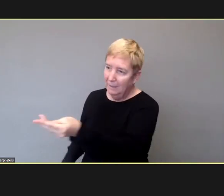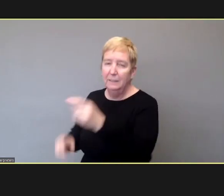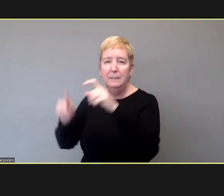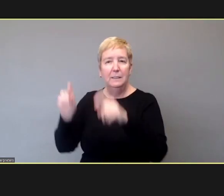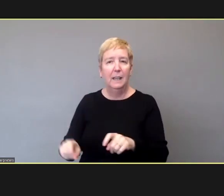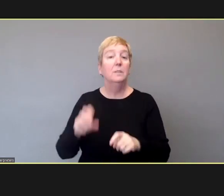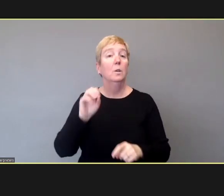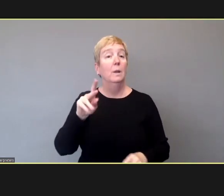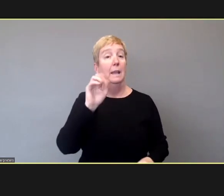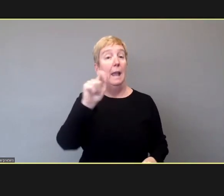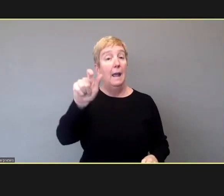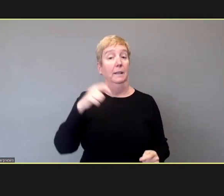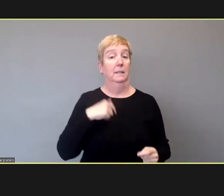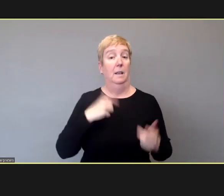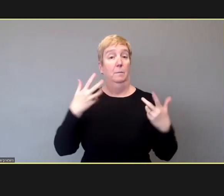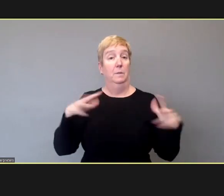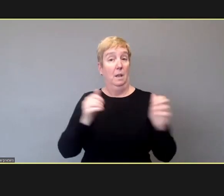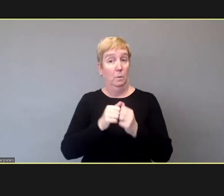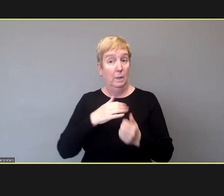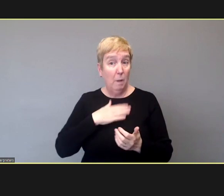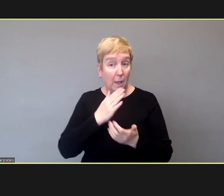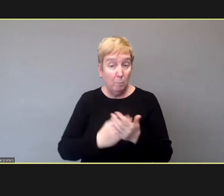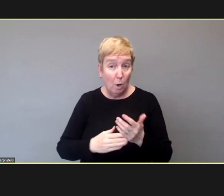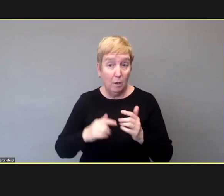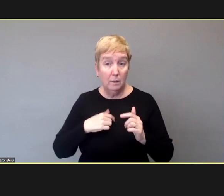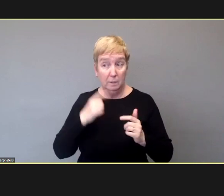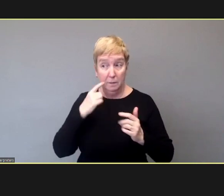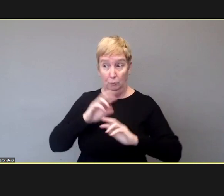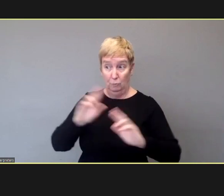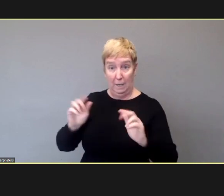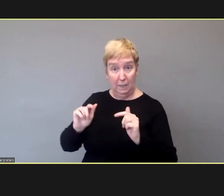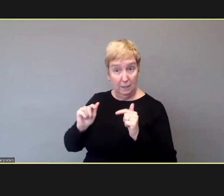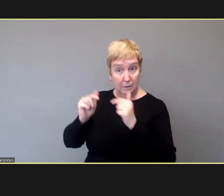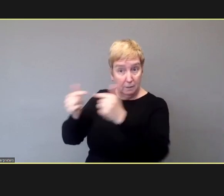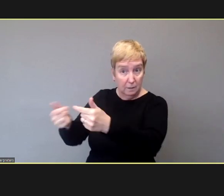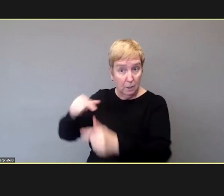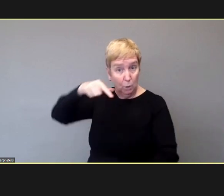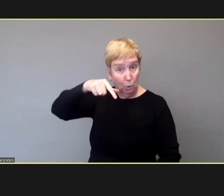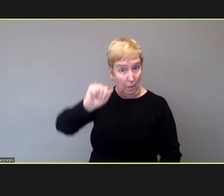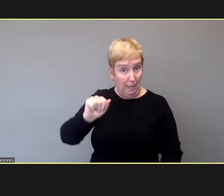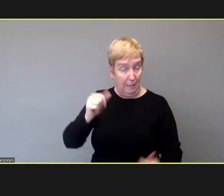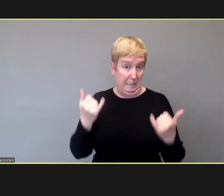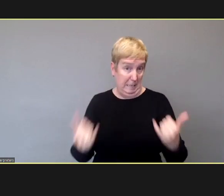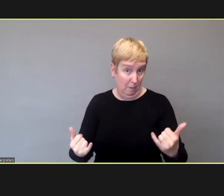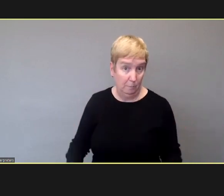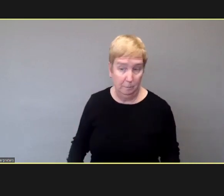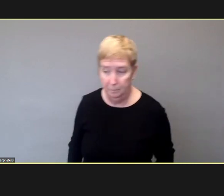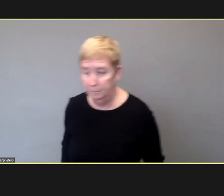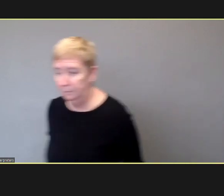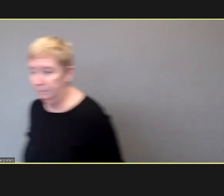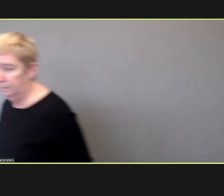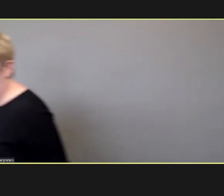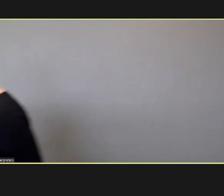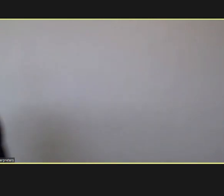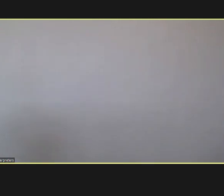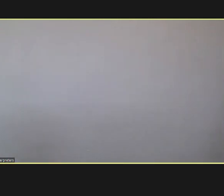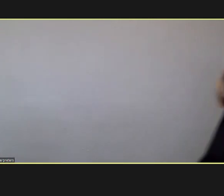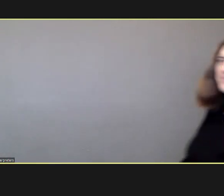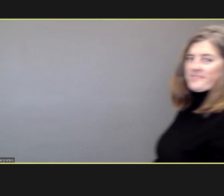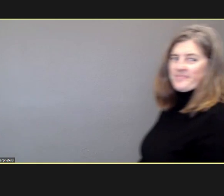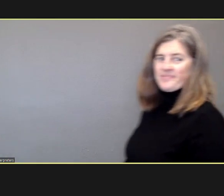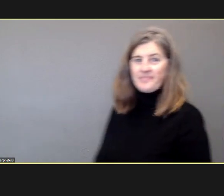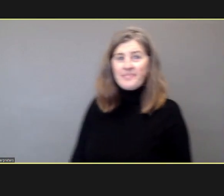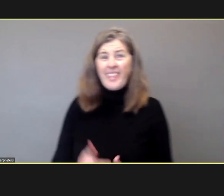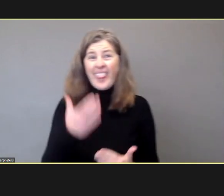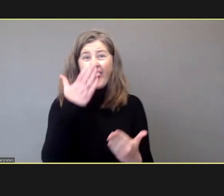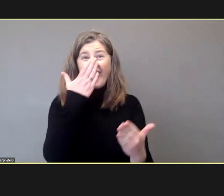we can just shift it over to questions now. Thanks, David. Okay, we're starting